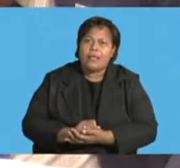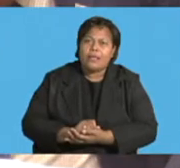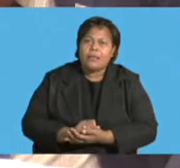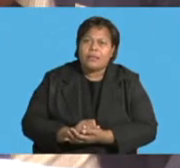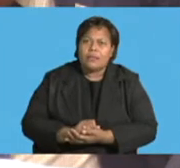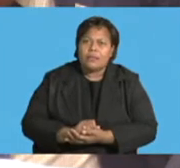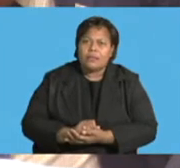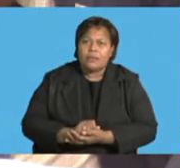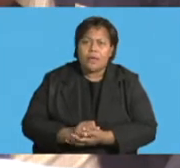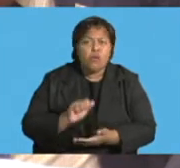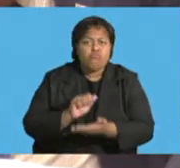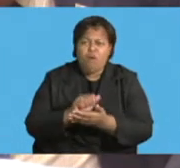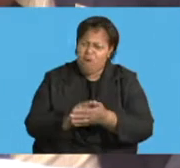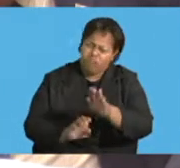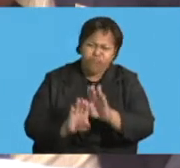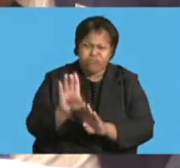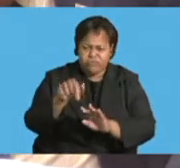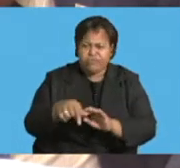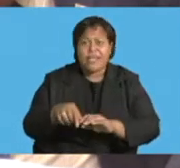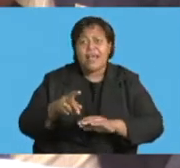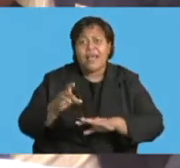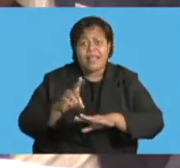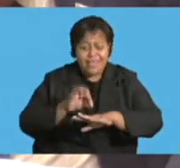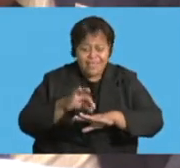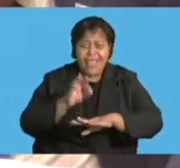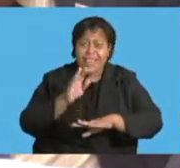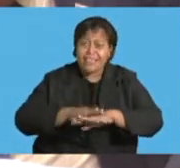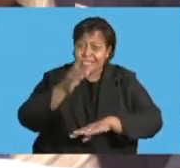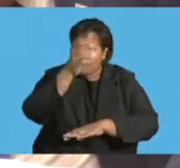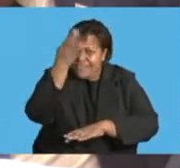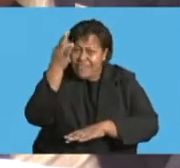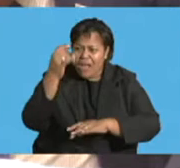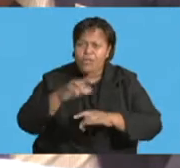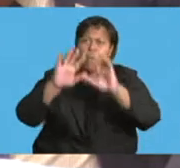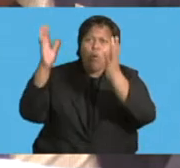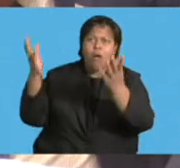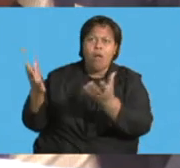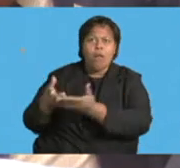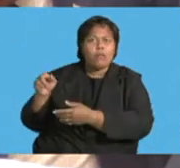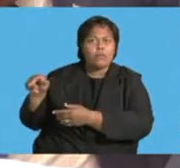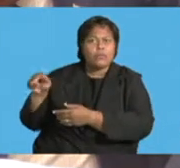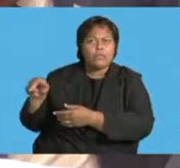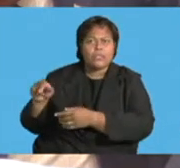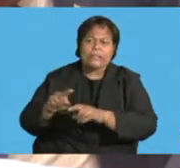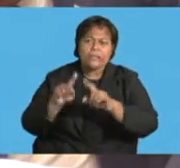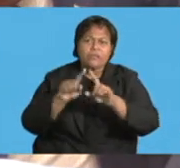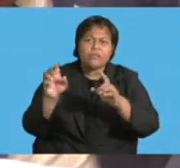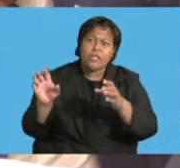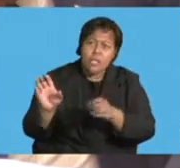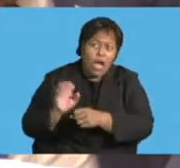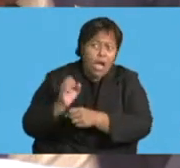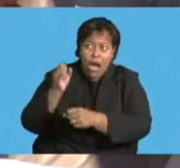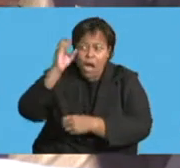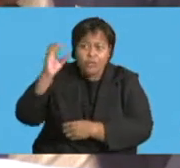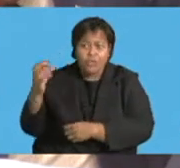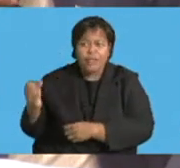in dengue all across the world. In 1970, there were only 9 countries that had a dengue epidemic. As we speak, there are now more than 100 countries around